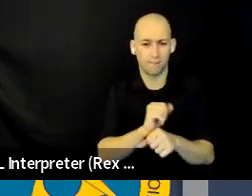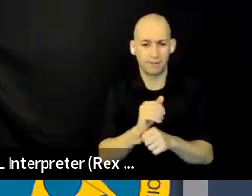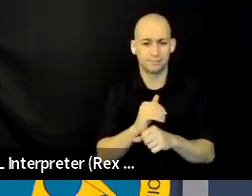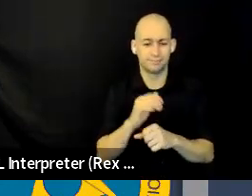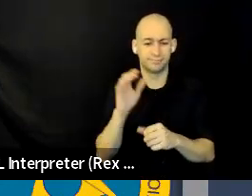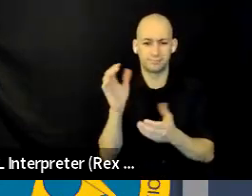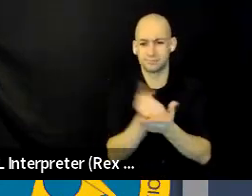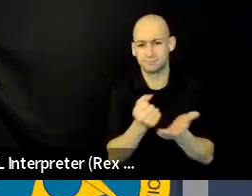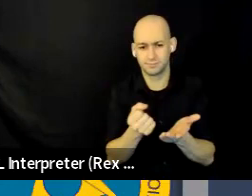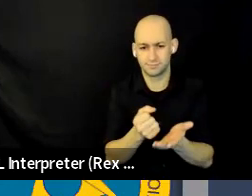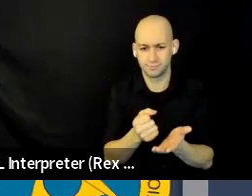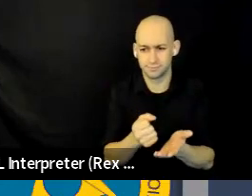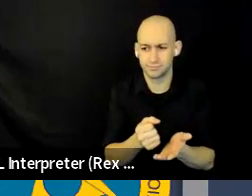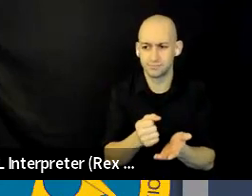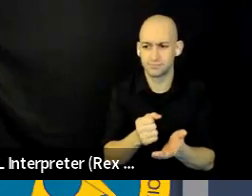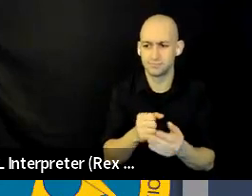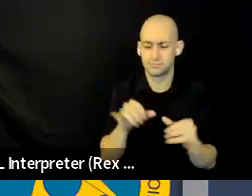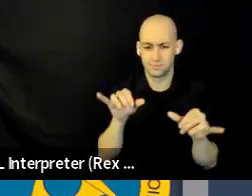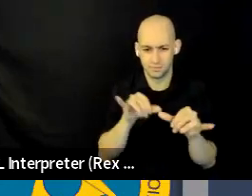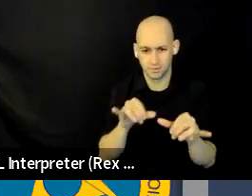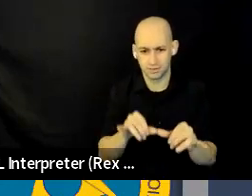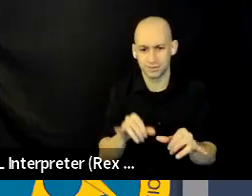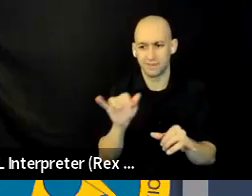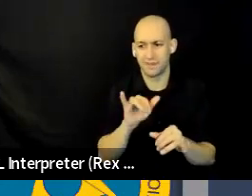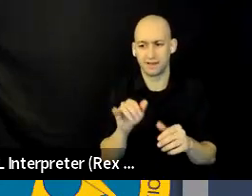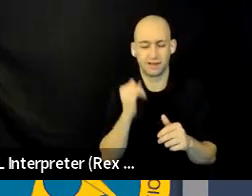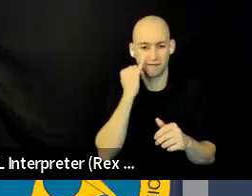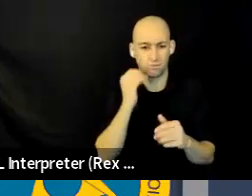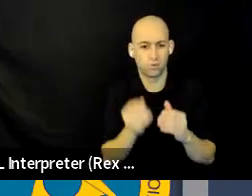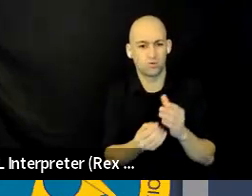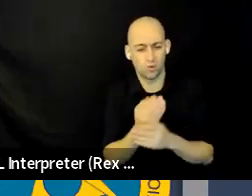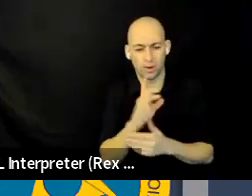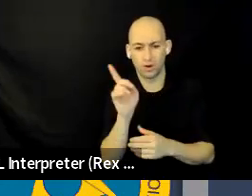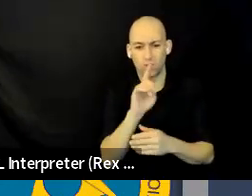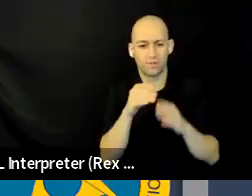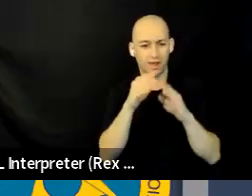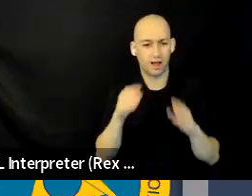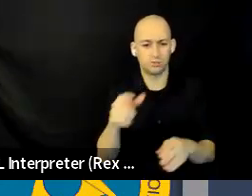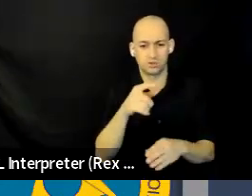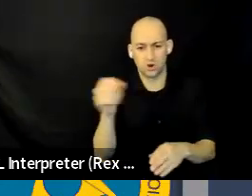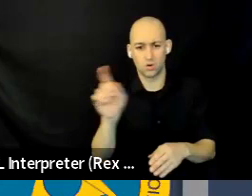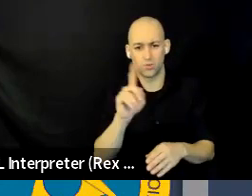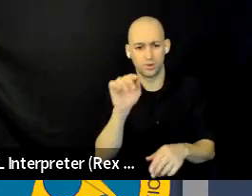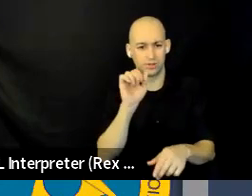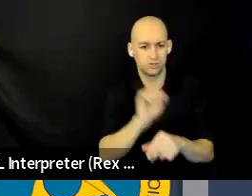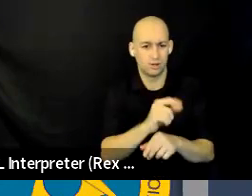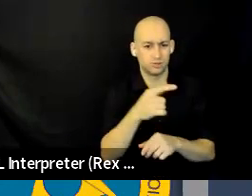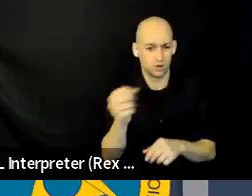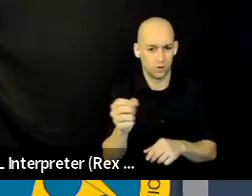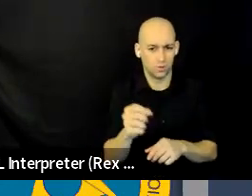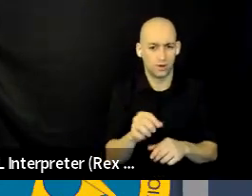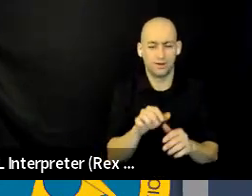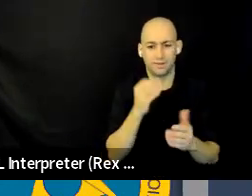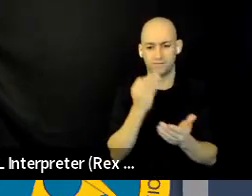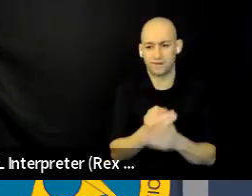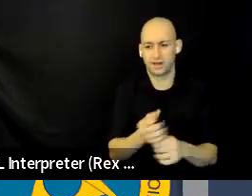and where we, as we are growing, looking at where our housing is going, where our jobs are going, and the fact that many of those